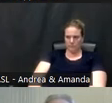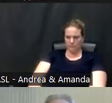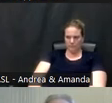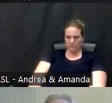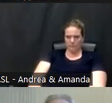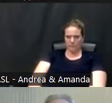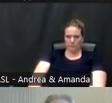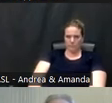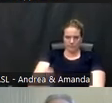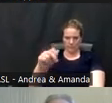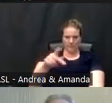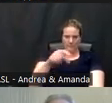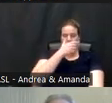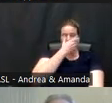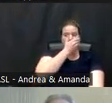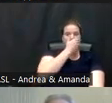Okay.